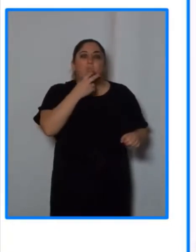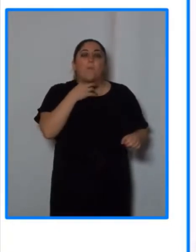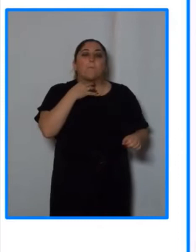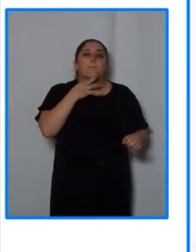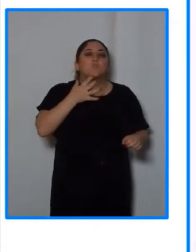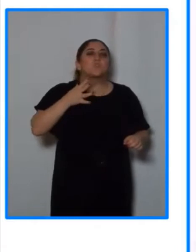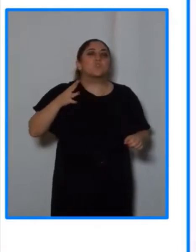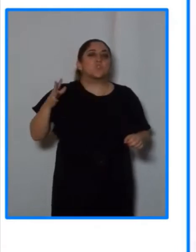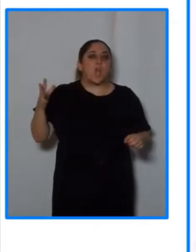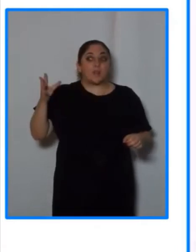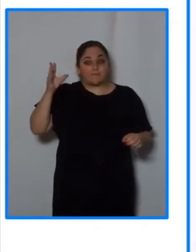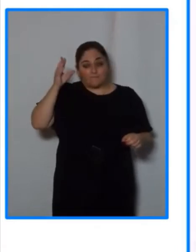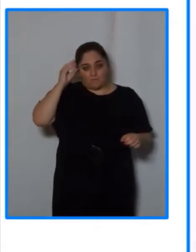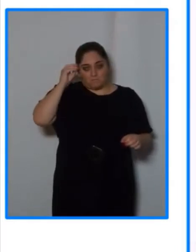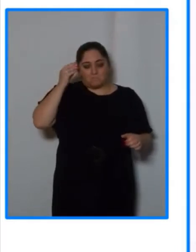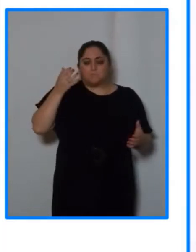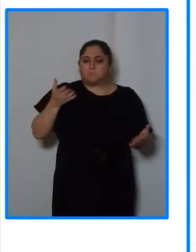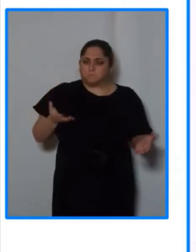be difficult to understand.